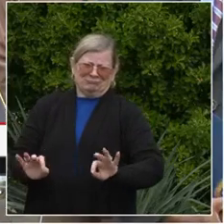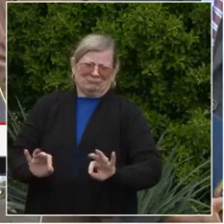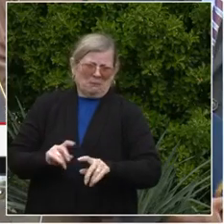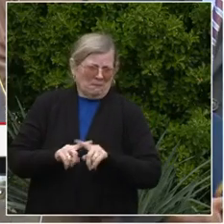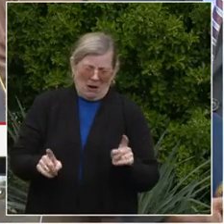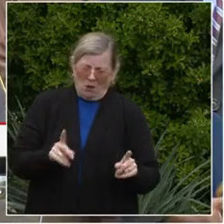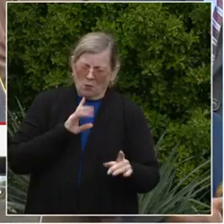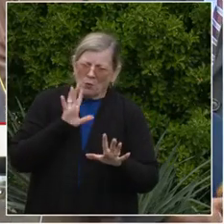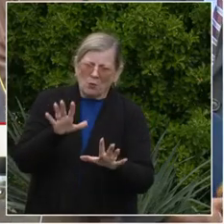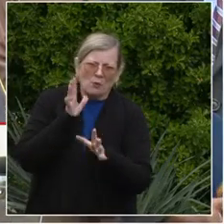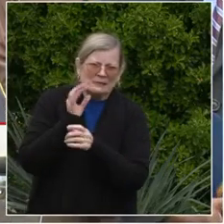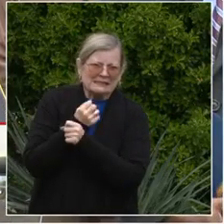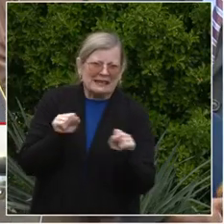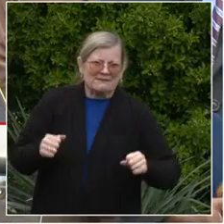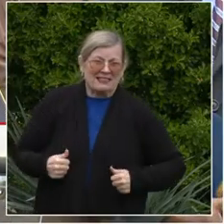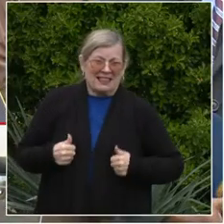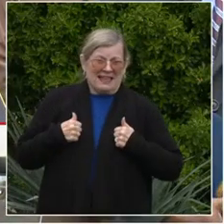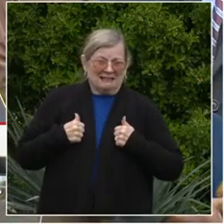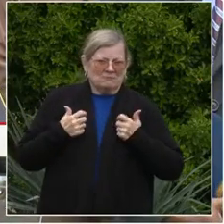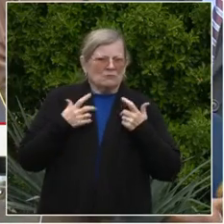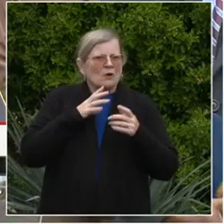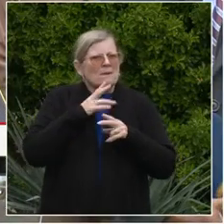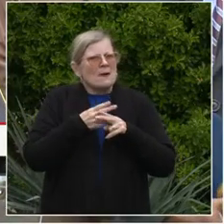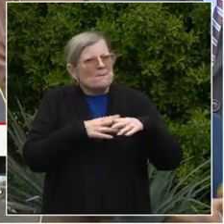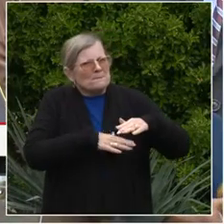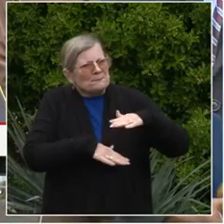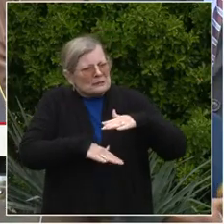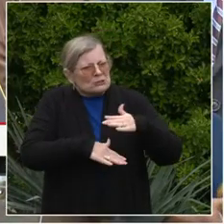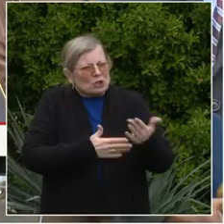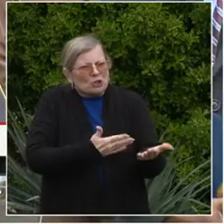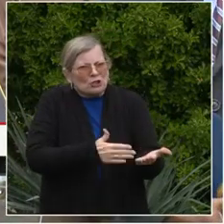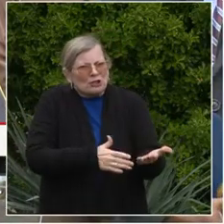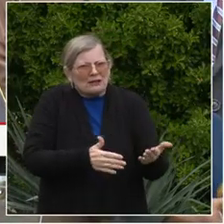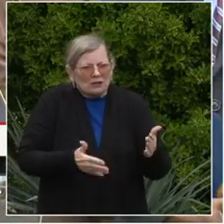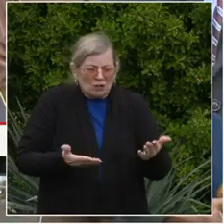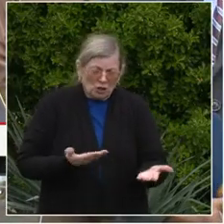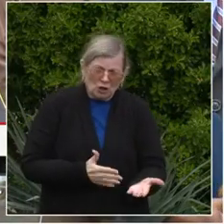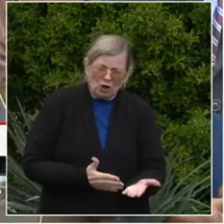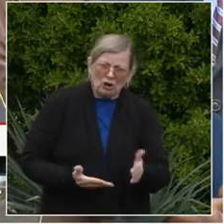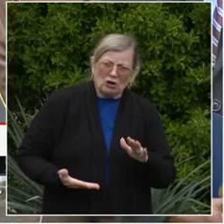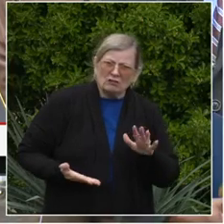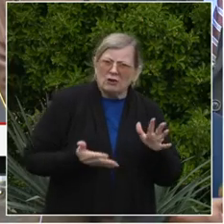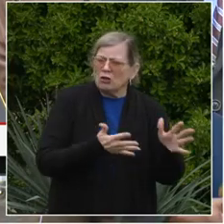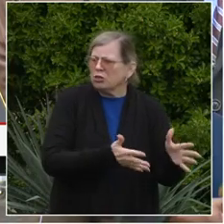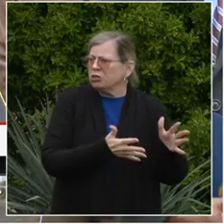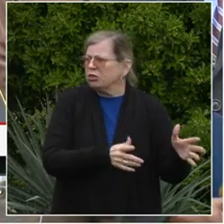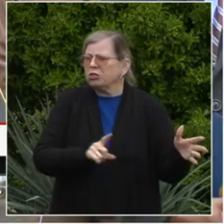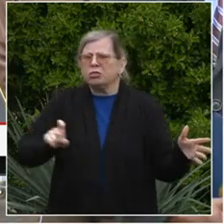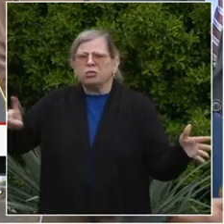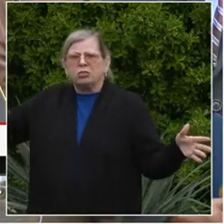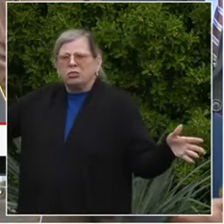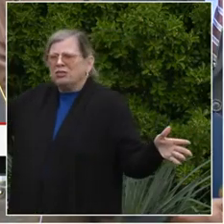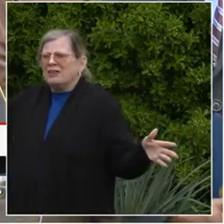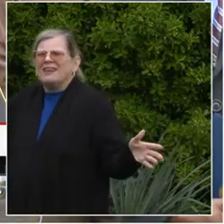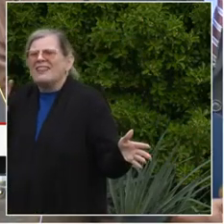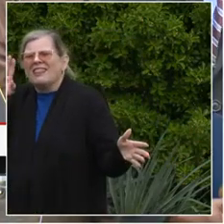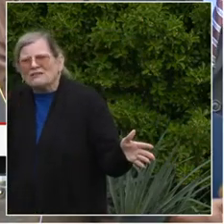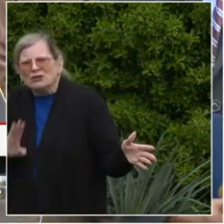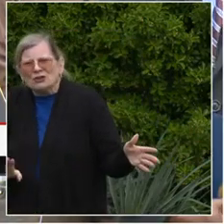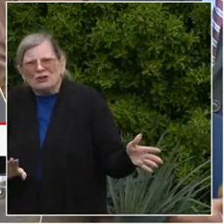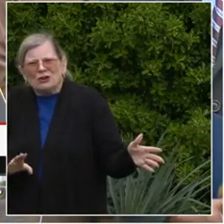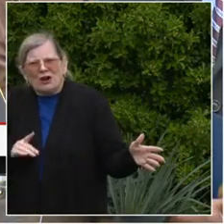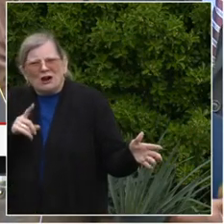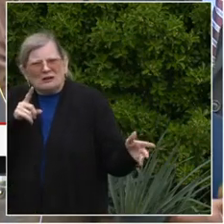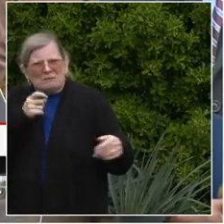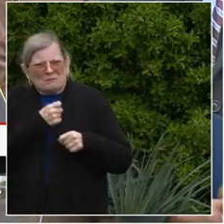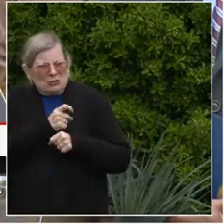basics. Never leave cooking food unattended. Use a timer to remind you that you're cooking. Be alert when cooking. If